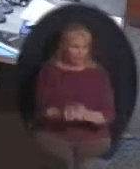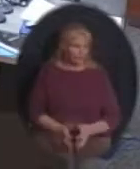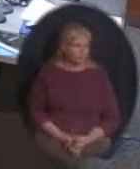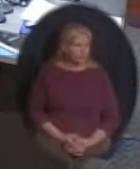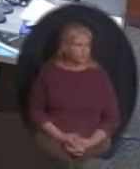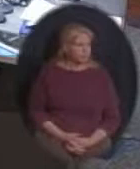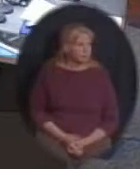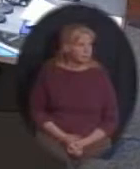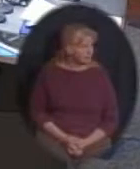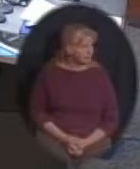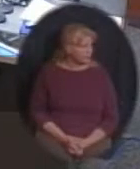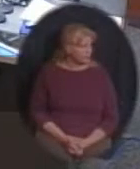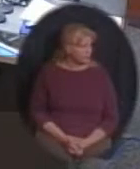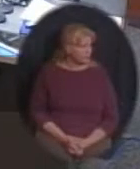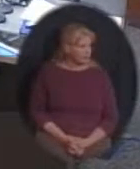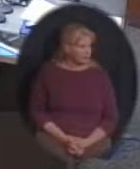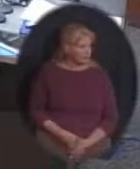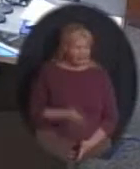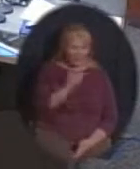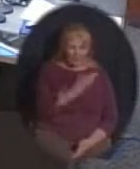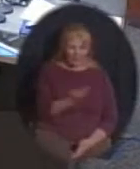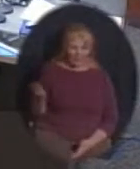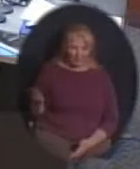I hope you're here for our presentation in a few minutes.